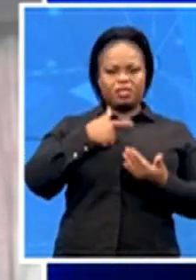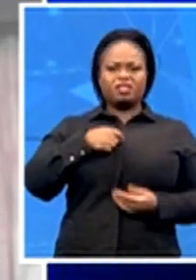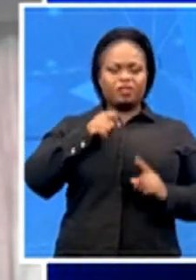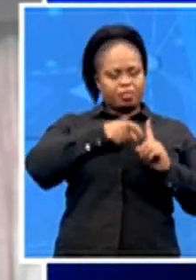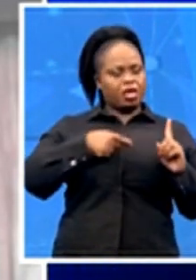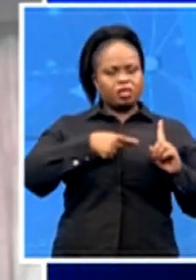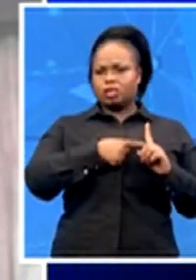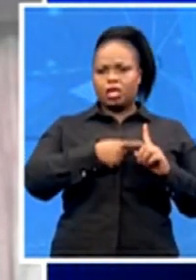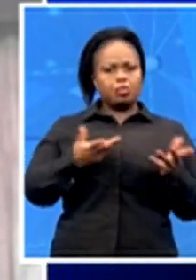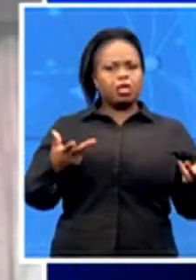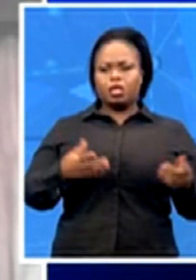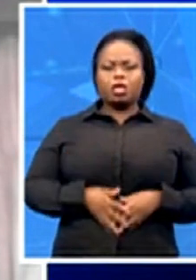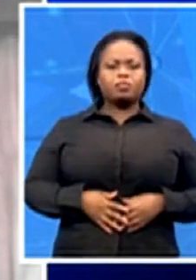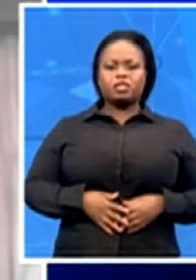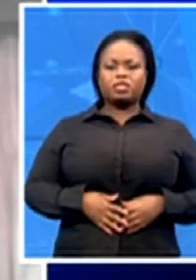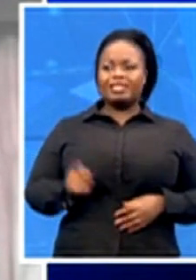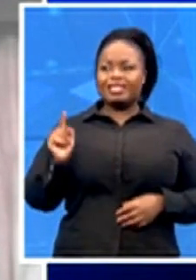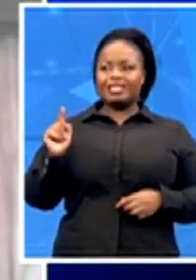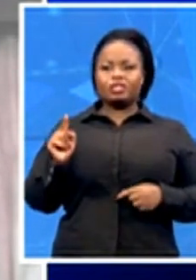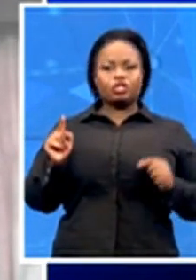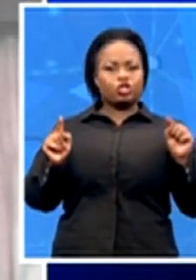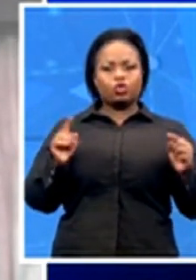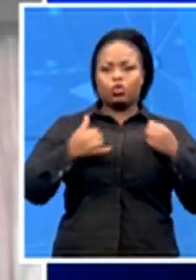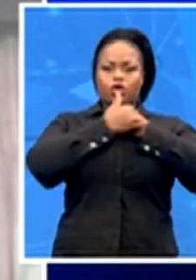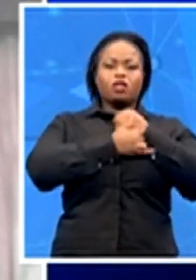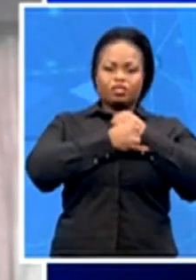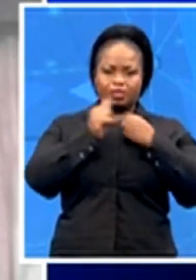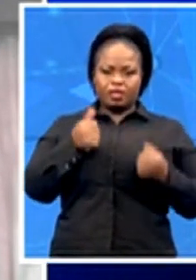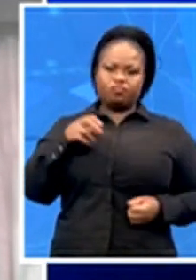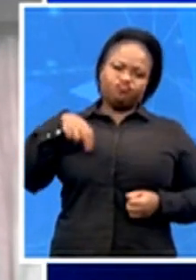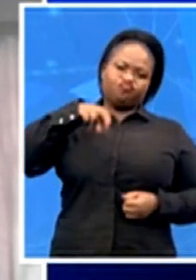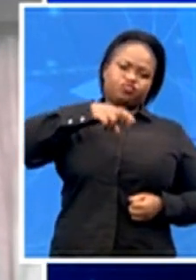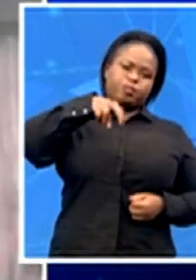countries, and they do then travel to, for example, the